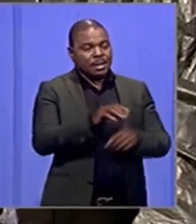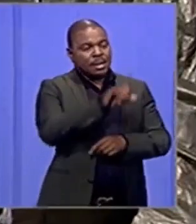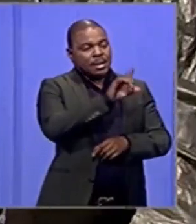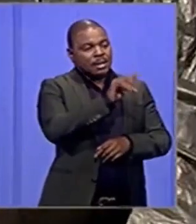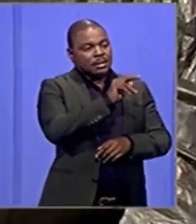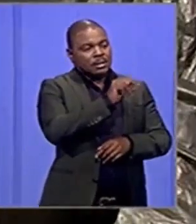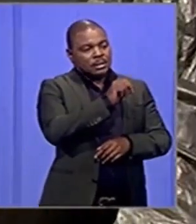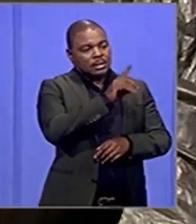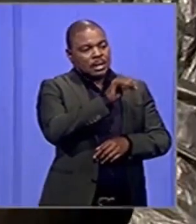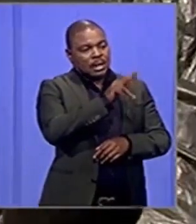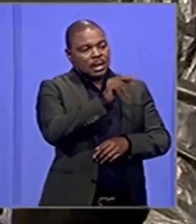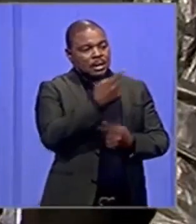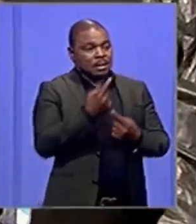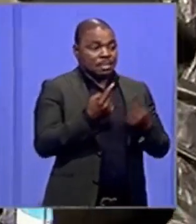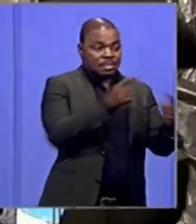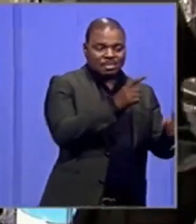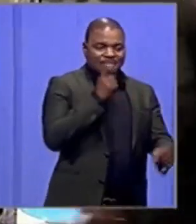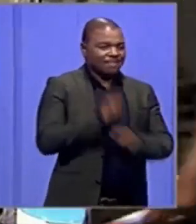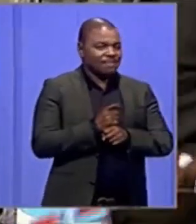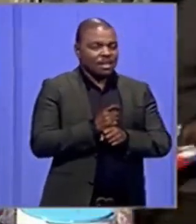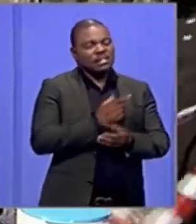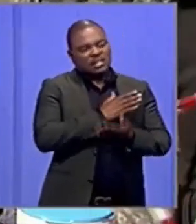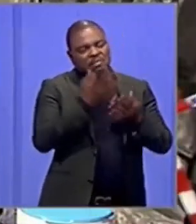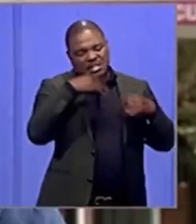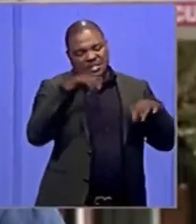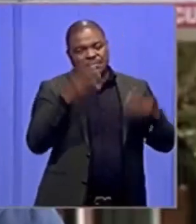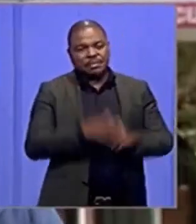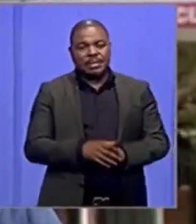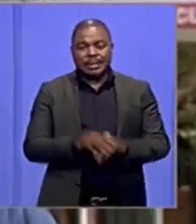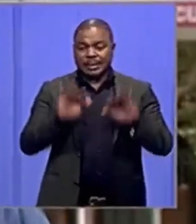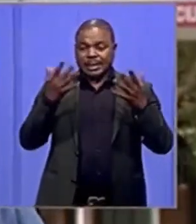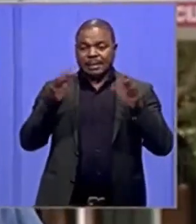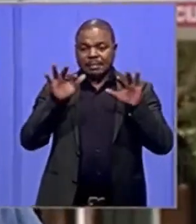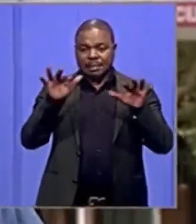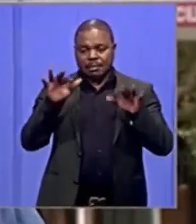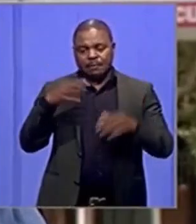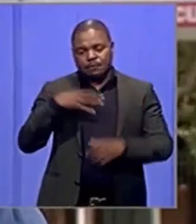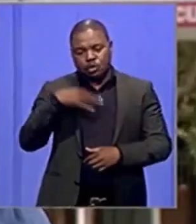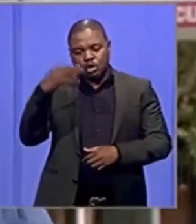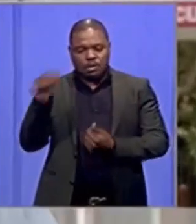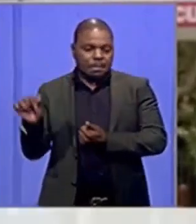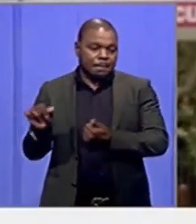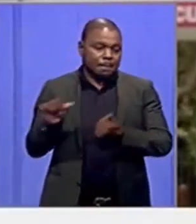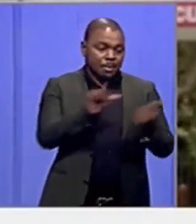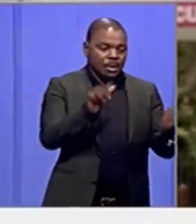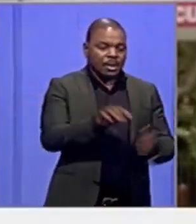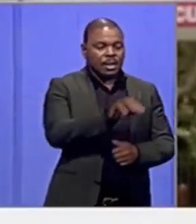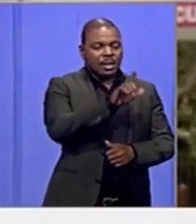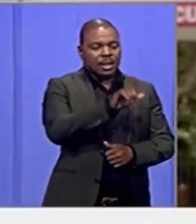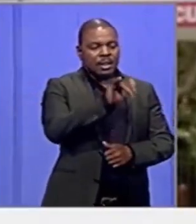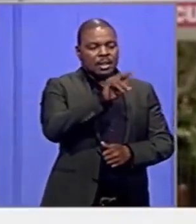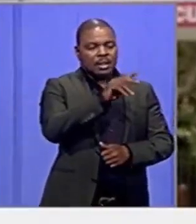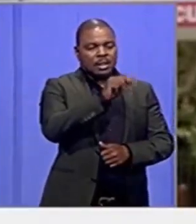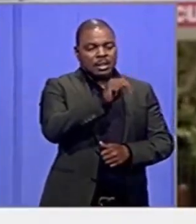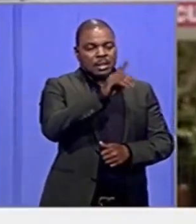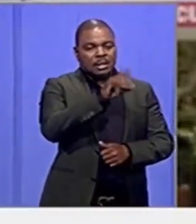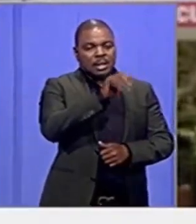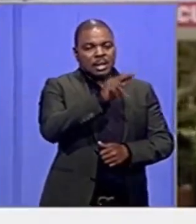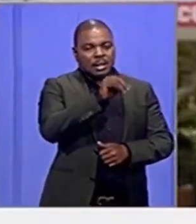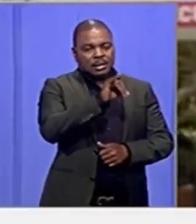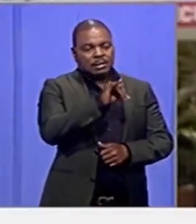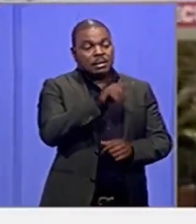fa bangwe ba inetse. 10 people have returned or have voluntarily decided to return to Lindela Repatriation Center by the Department of